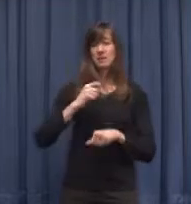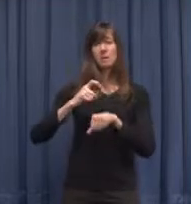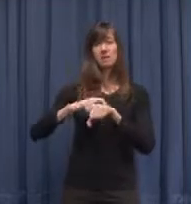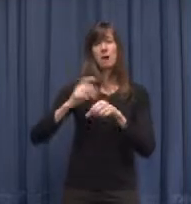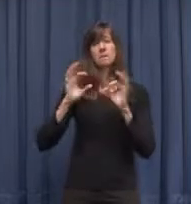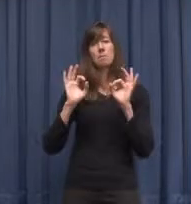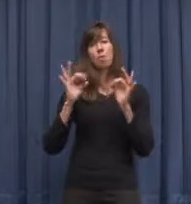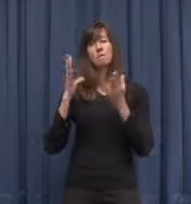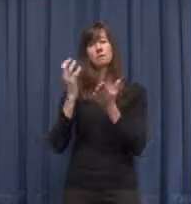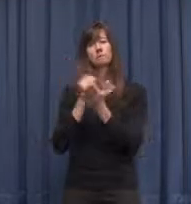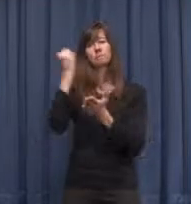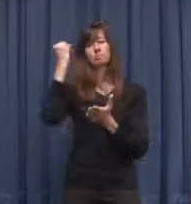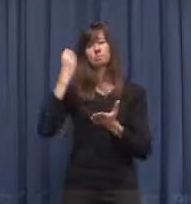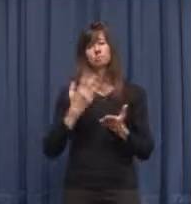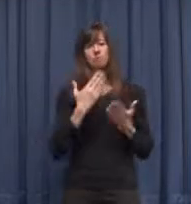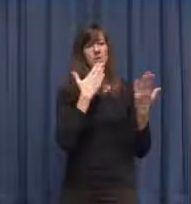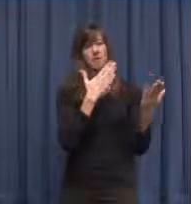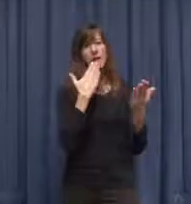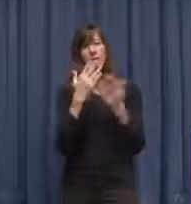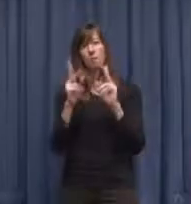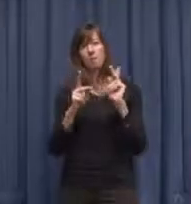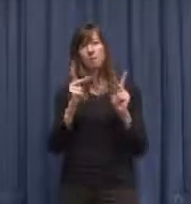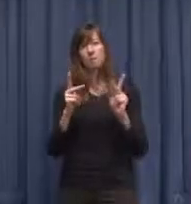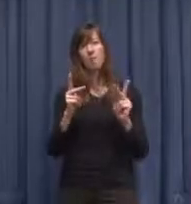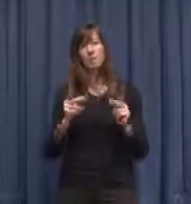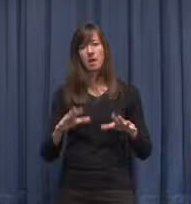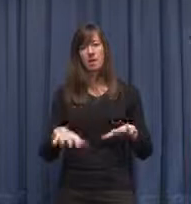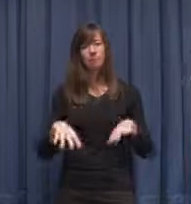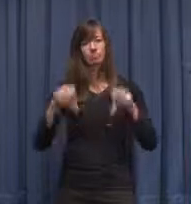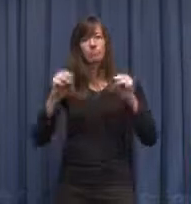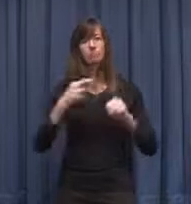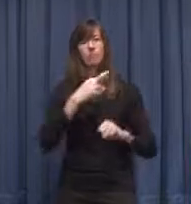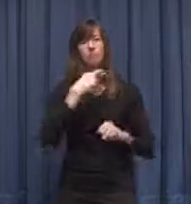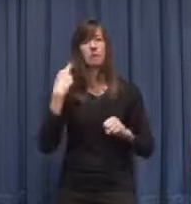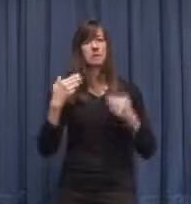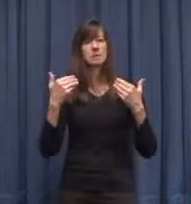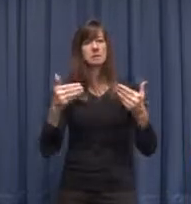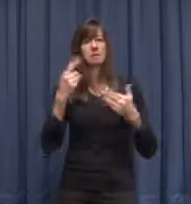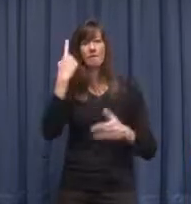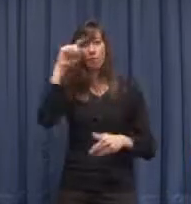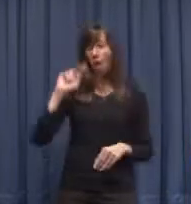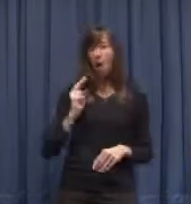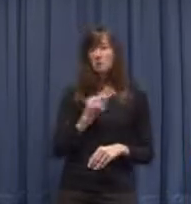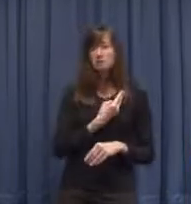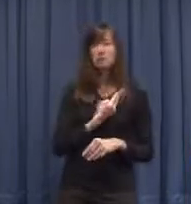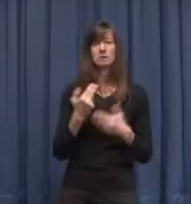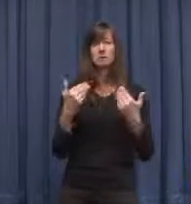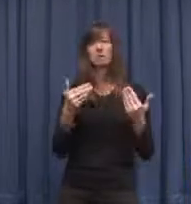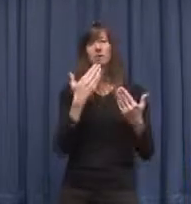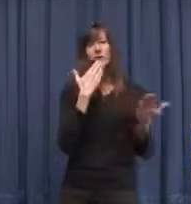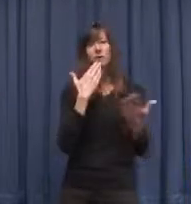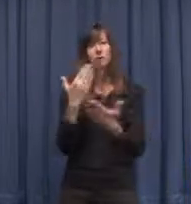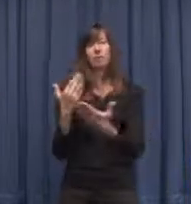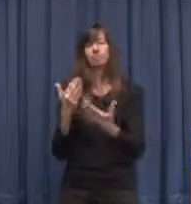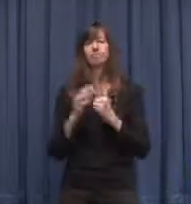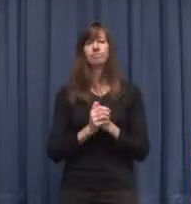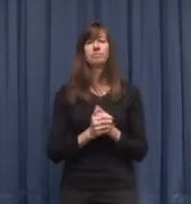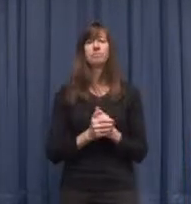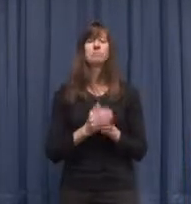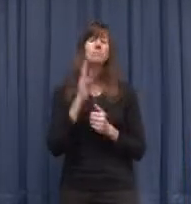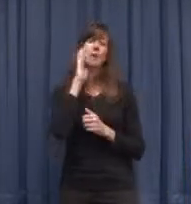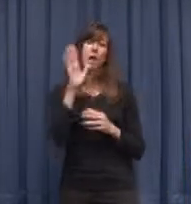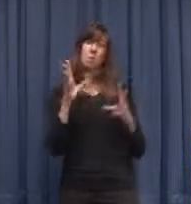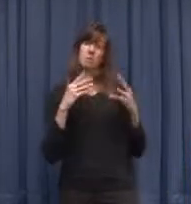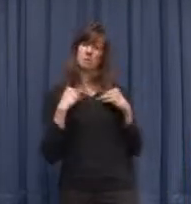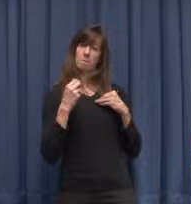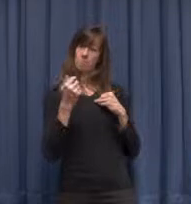who've put it on the line for us and are doing that again now. I'm going to take a few questions here,